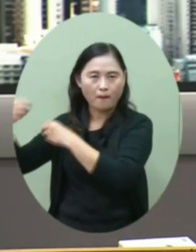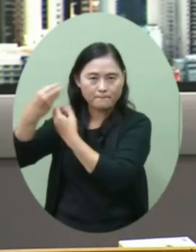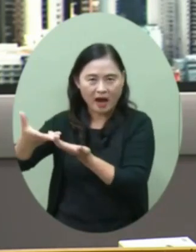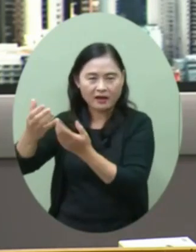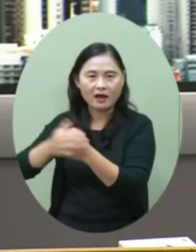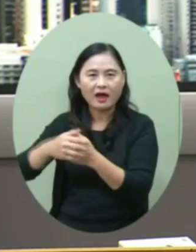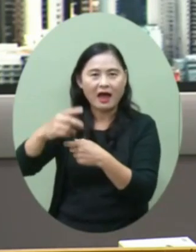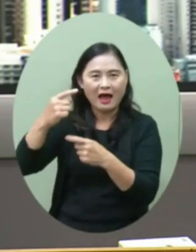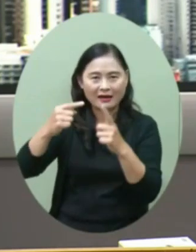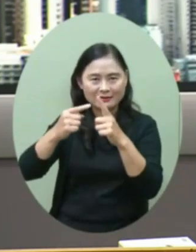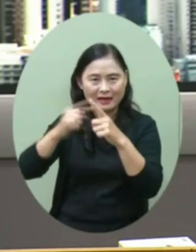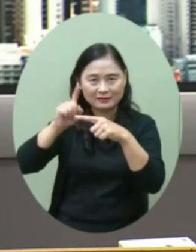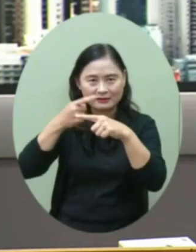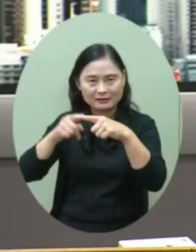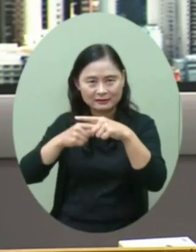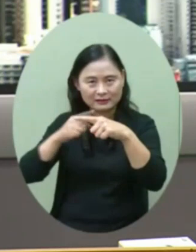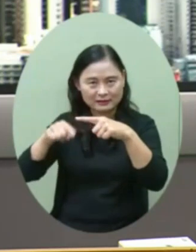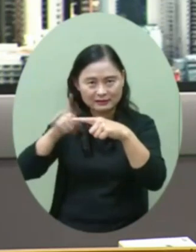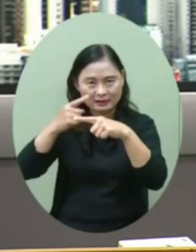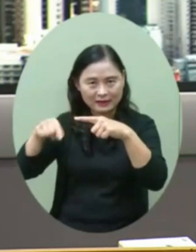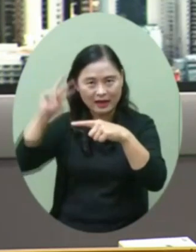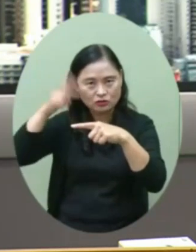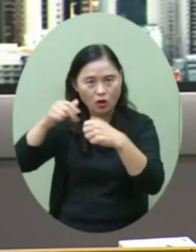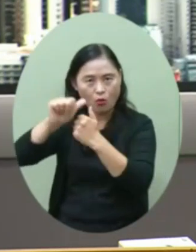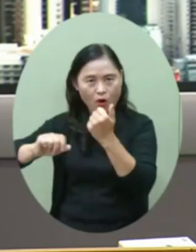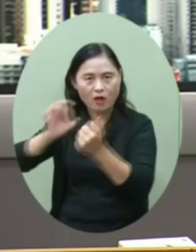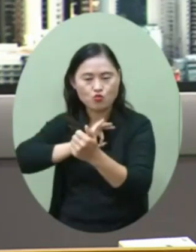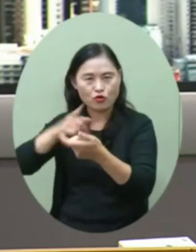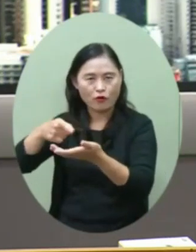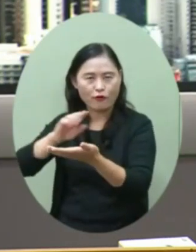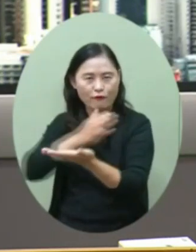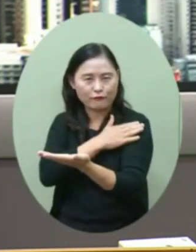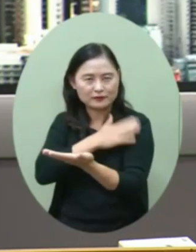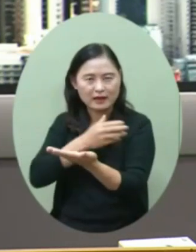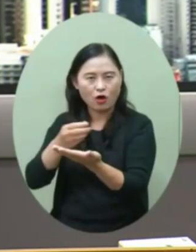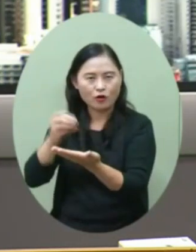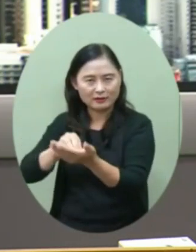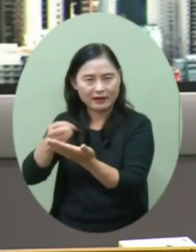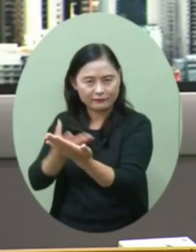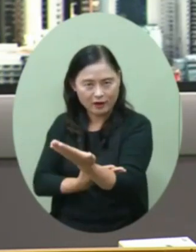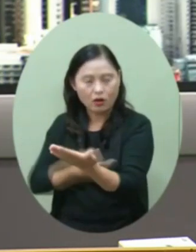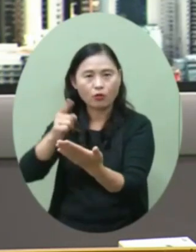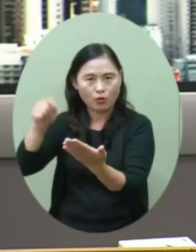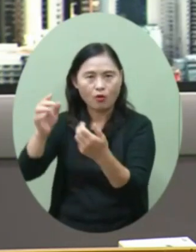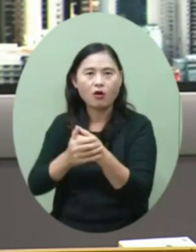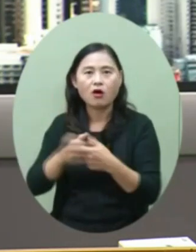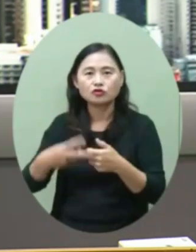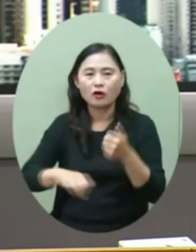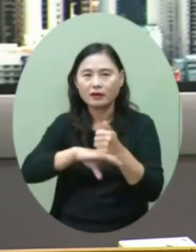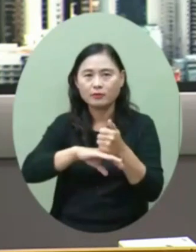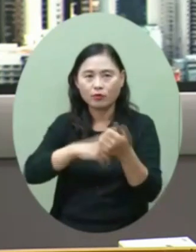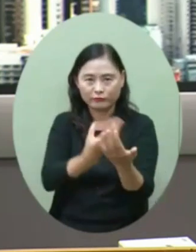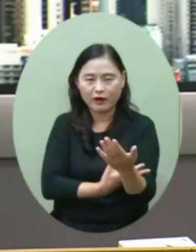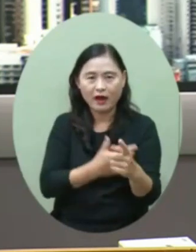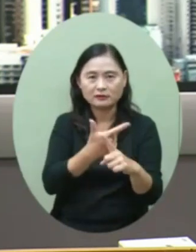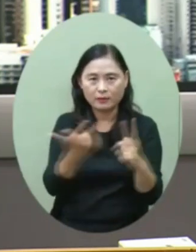decision to authorize the Standing Committee of the MPC to enact and to draft